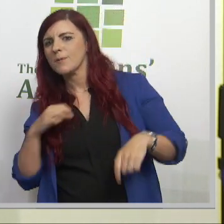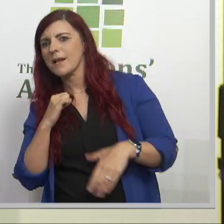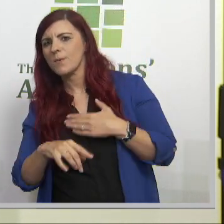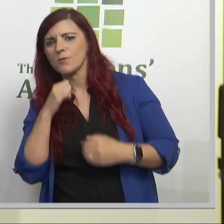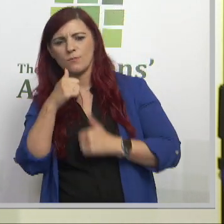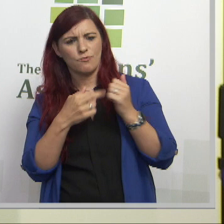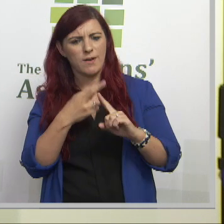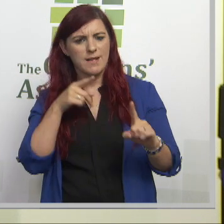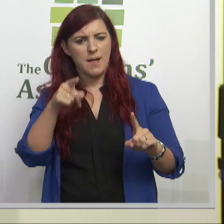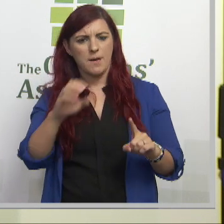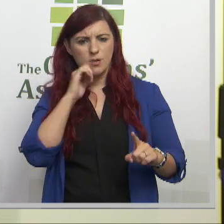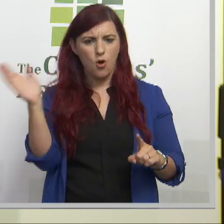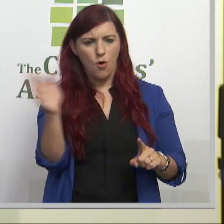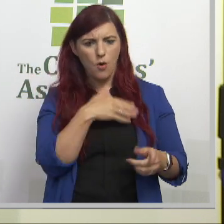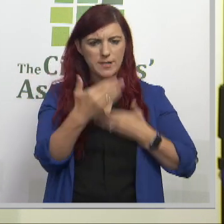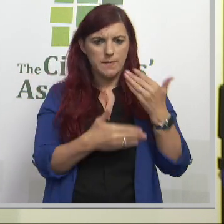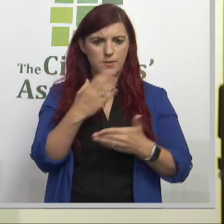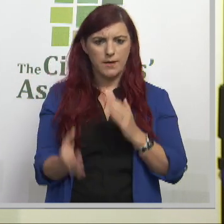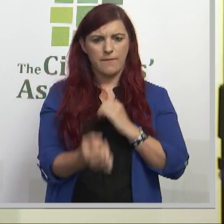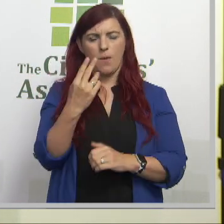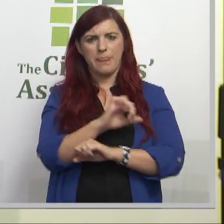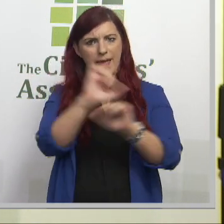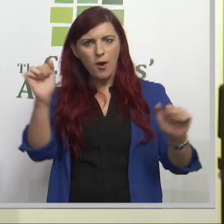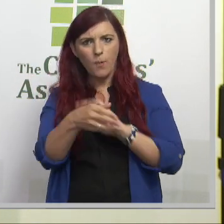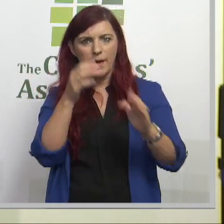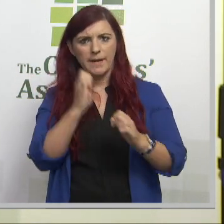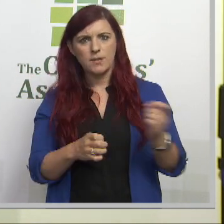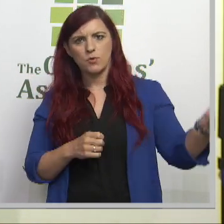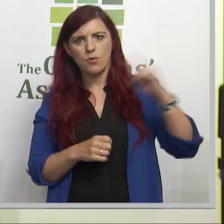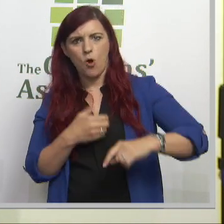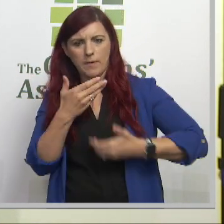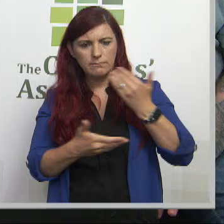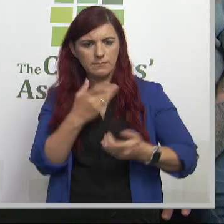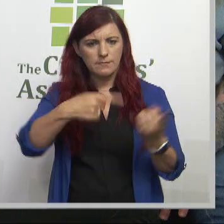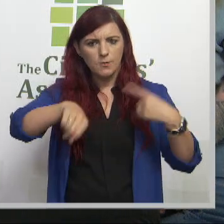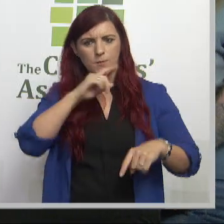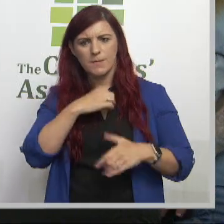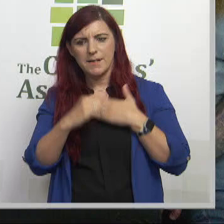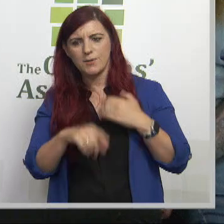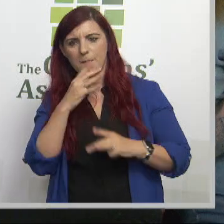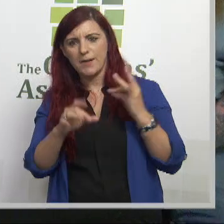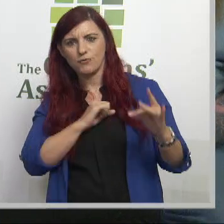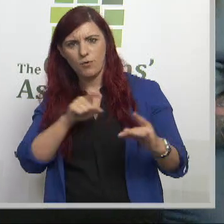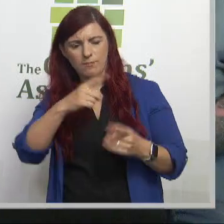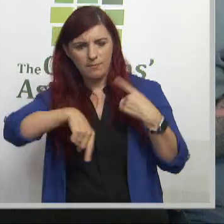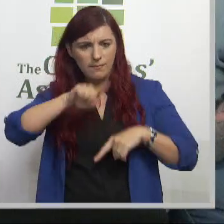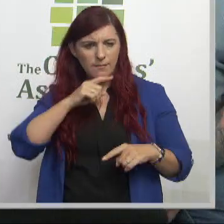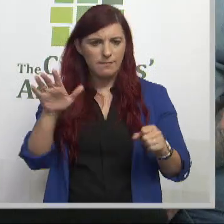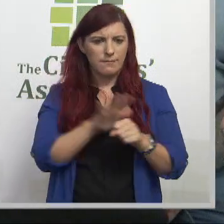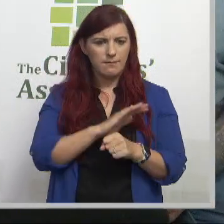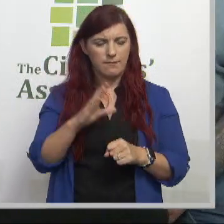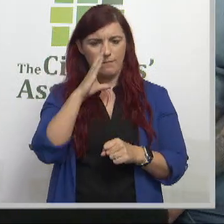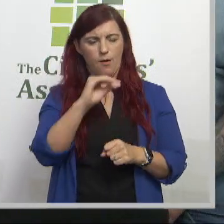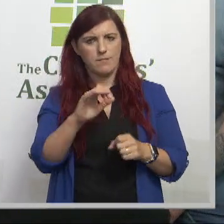that with all of our speakers, they are giving up their weekend to come and address the Assembly to make sure the Assembly is as informed as possible. And